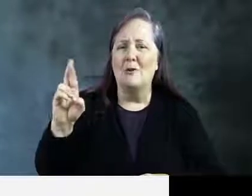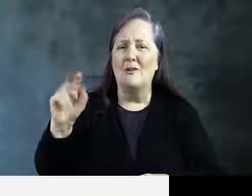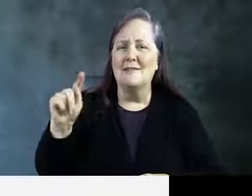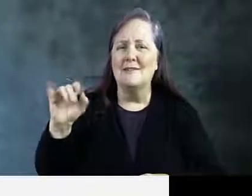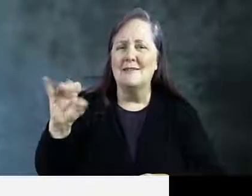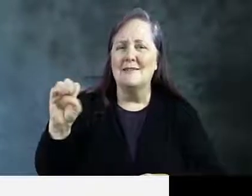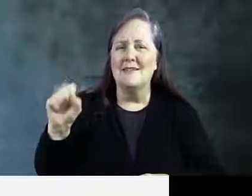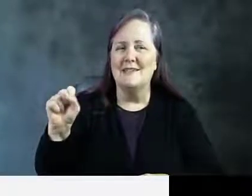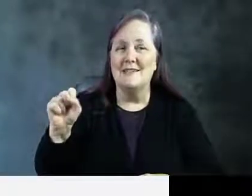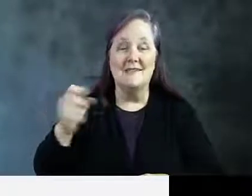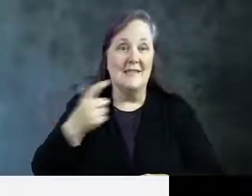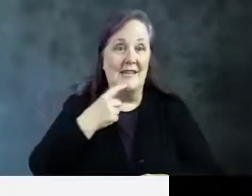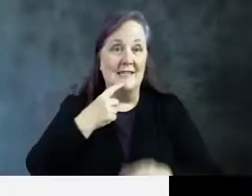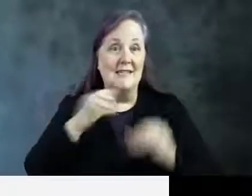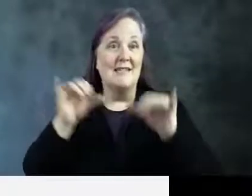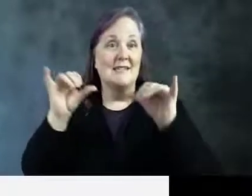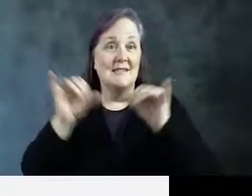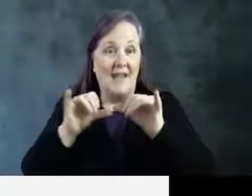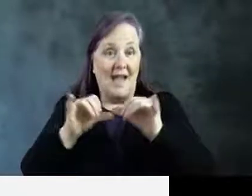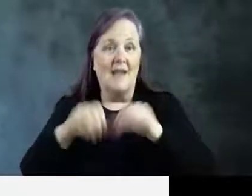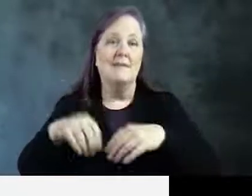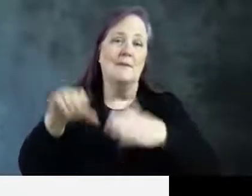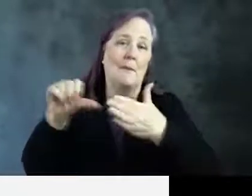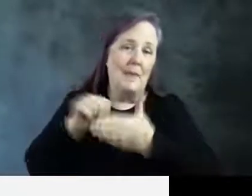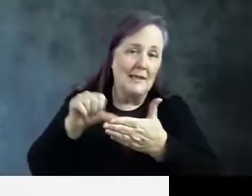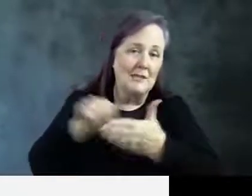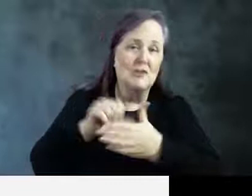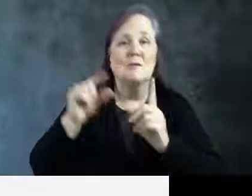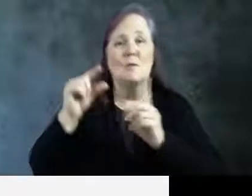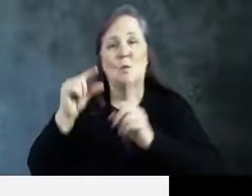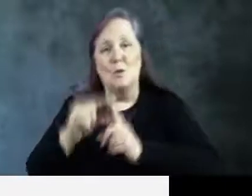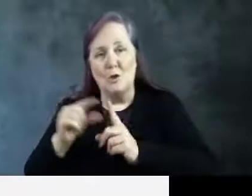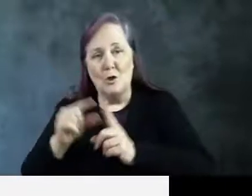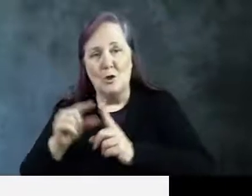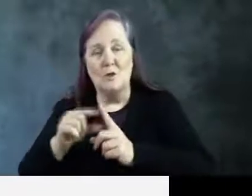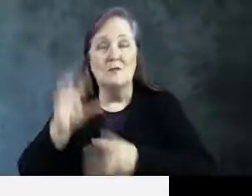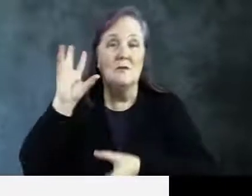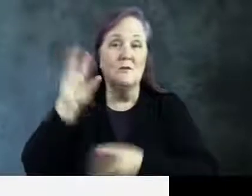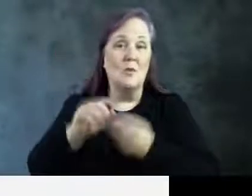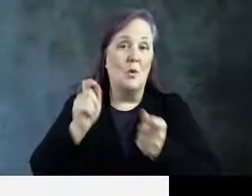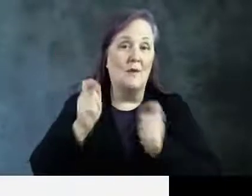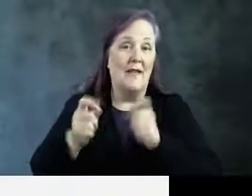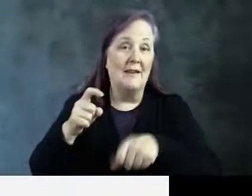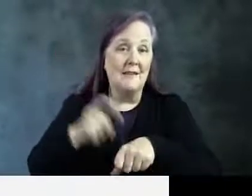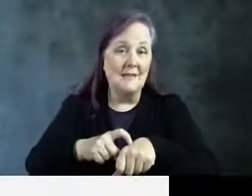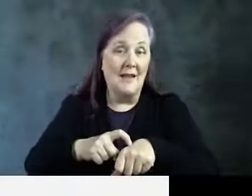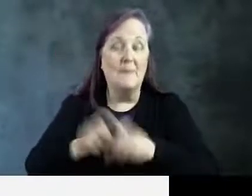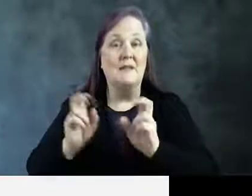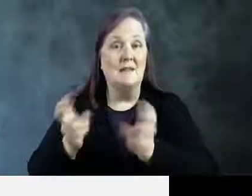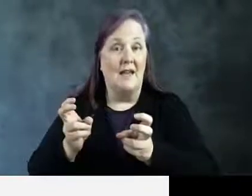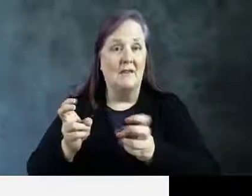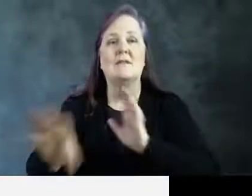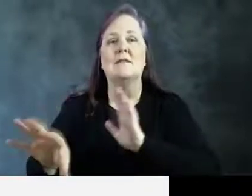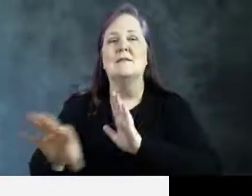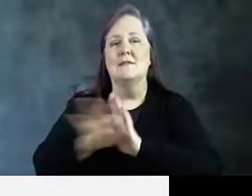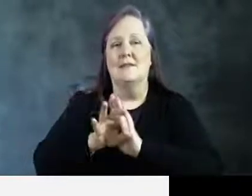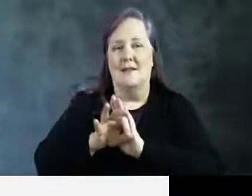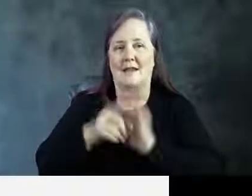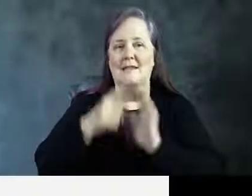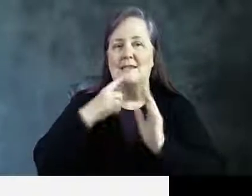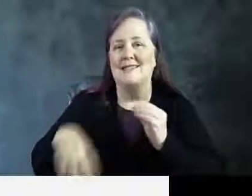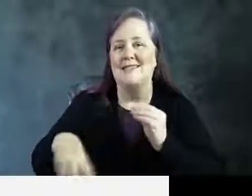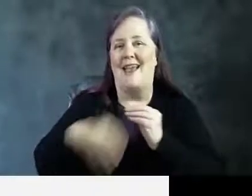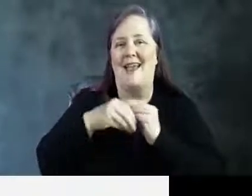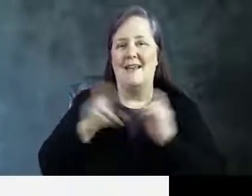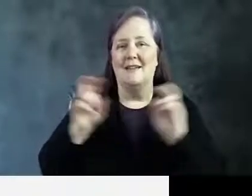it says Size, Pages, Words, Total Editing Time, and Title. I'm going to select where it says Add a